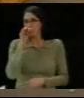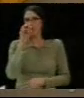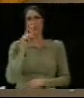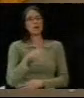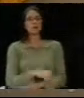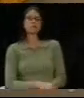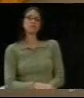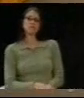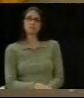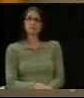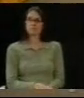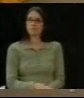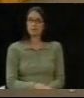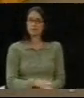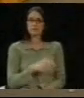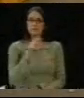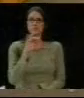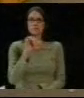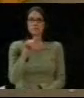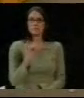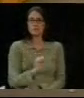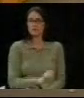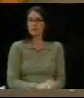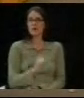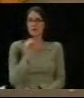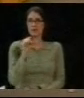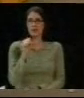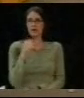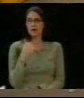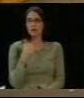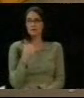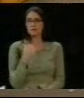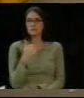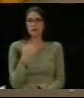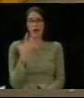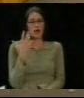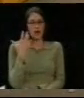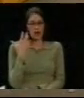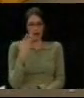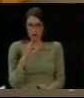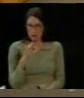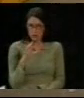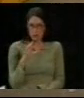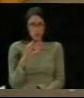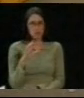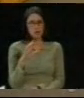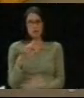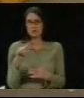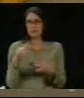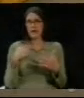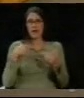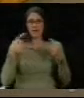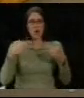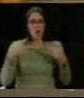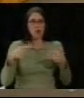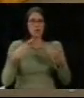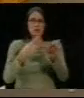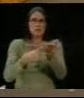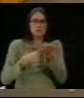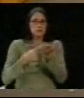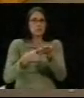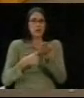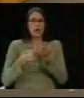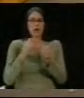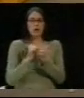Okay. Commissioner Mills. Yeah, I don't want to get into an argument or debate